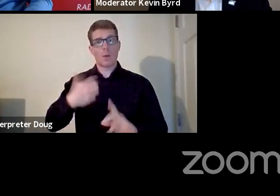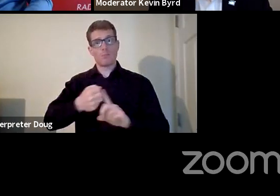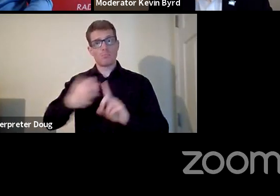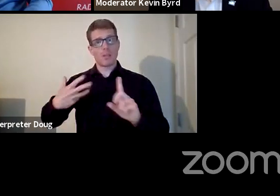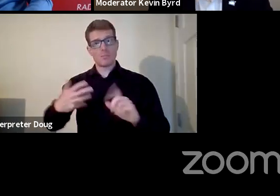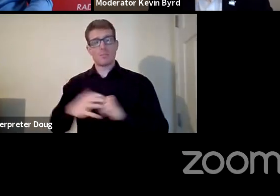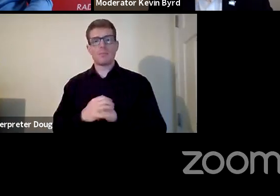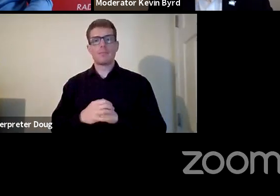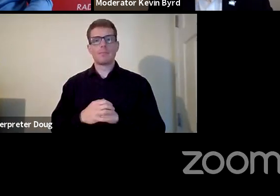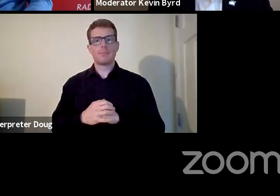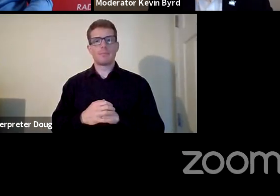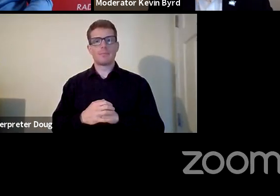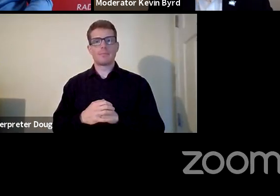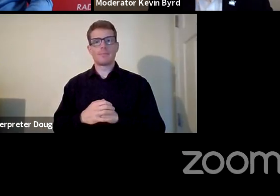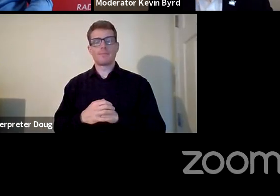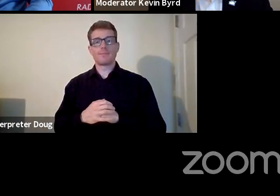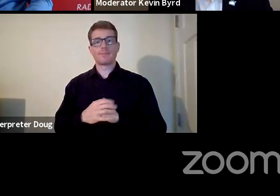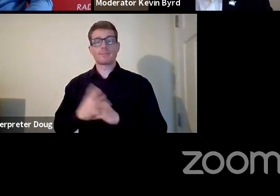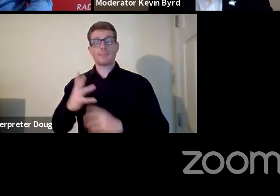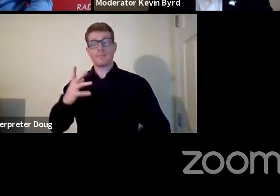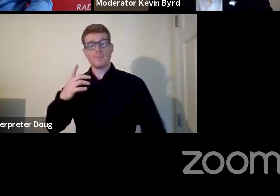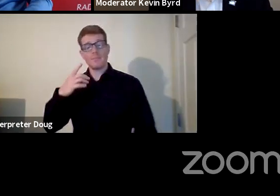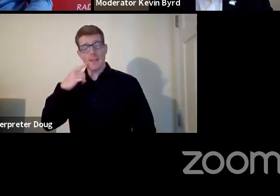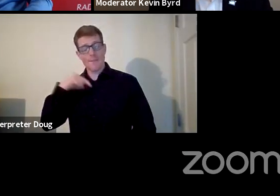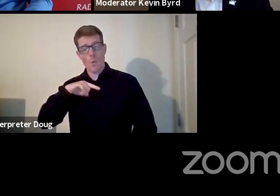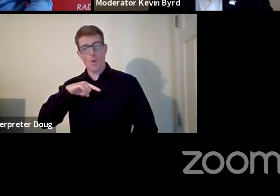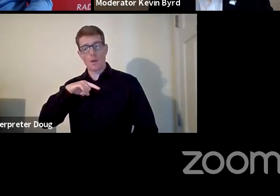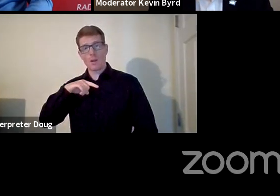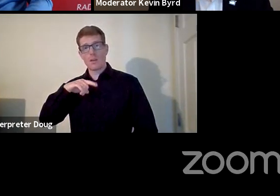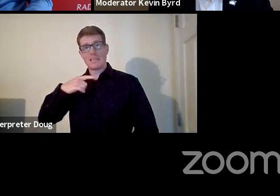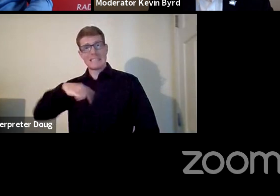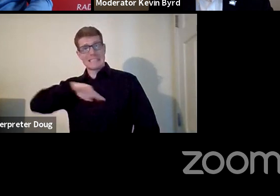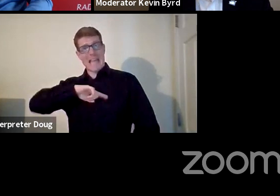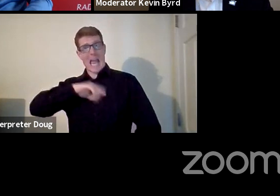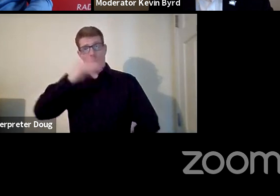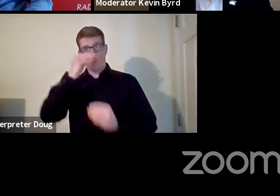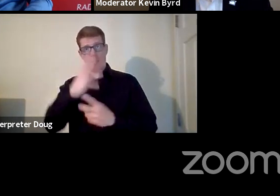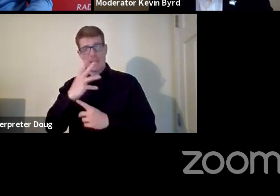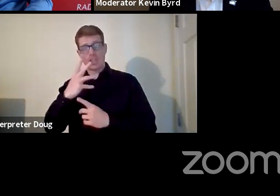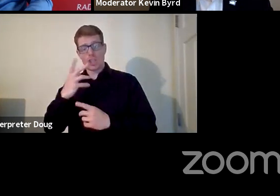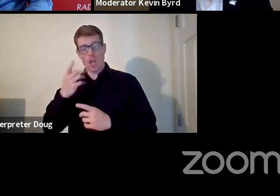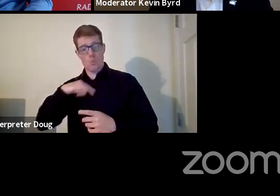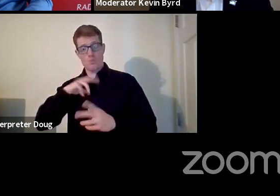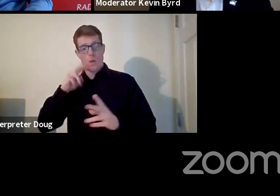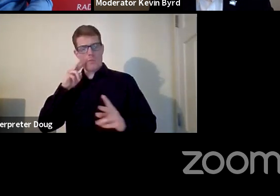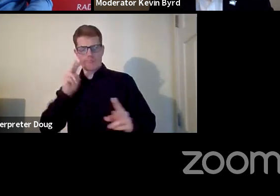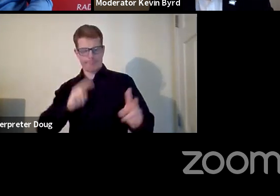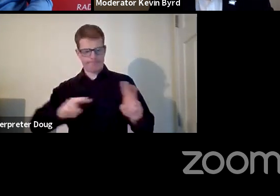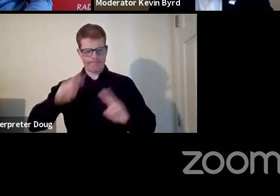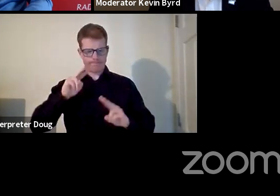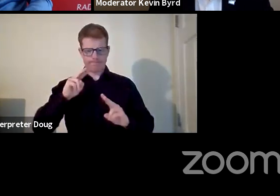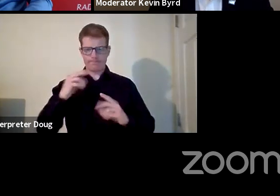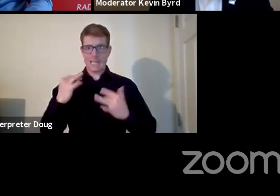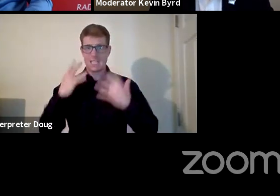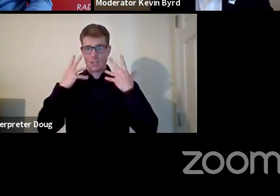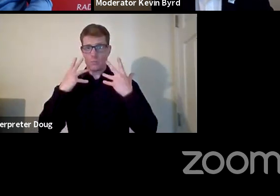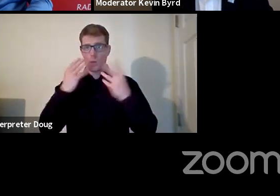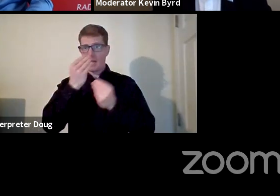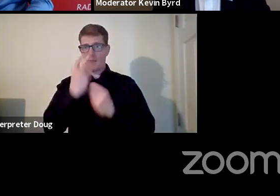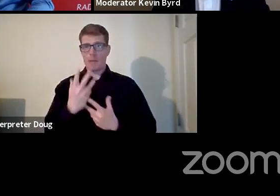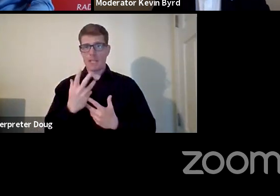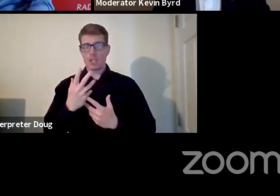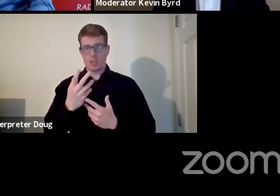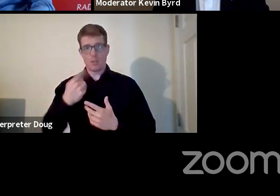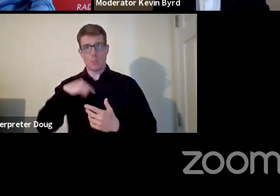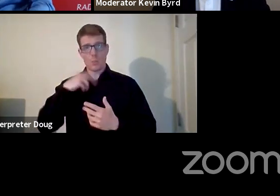our data, you know, we're looking at our spring data and we're seeing some very positive